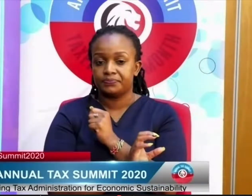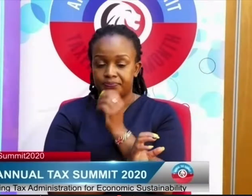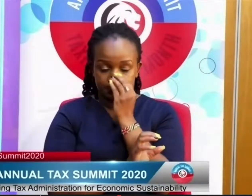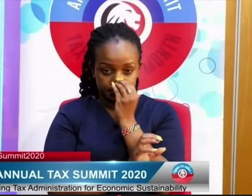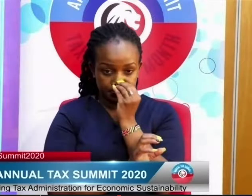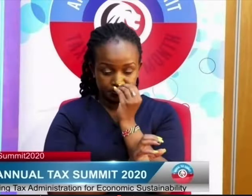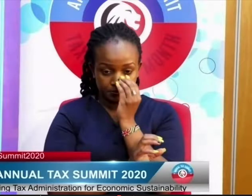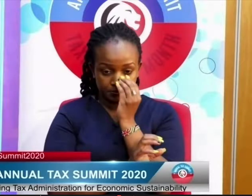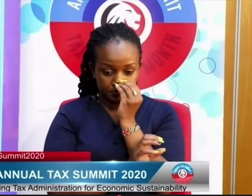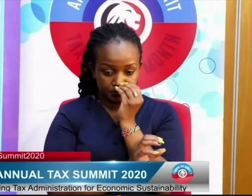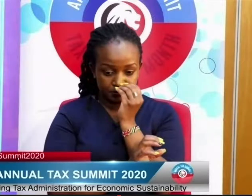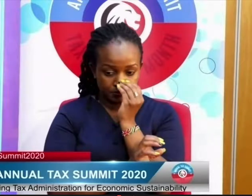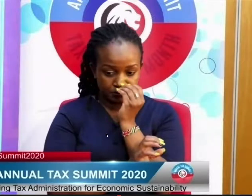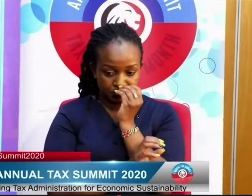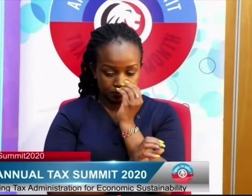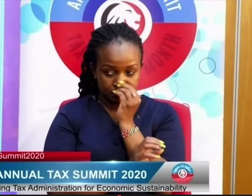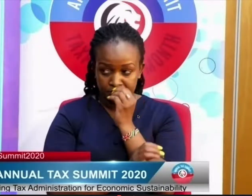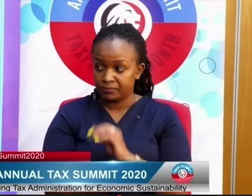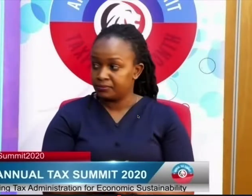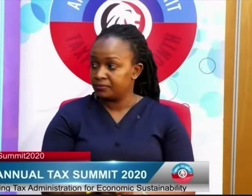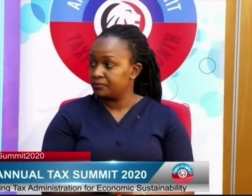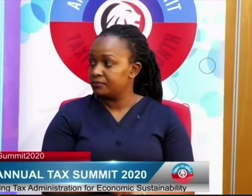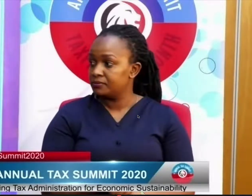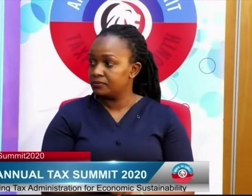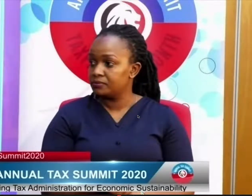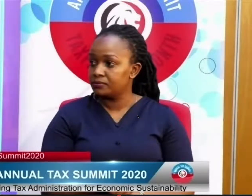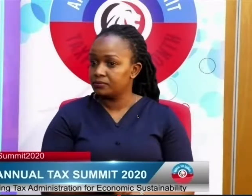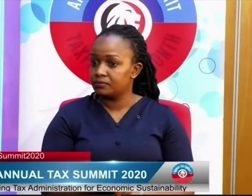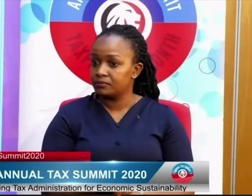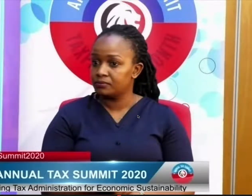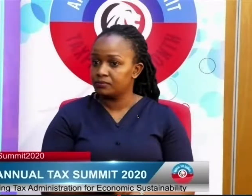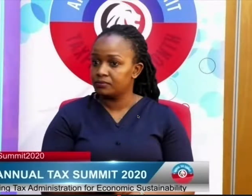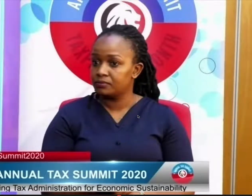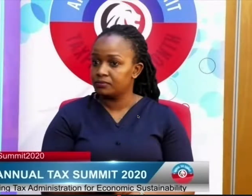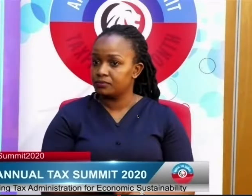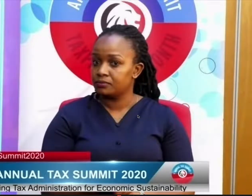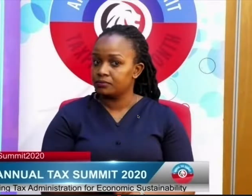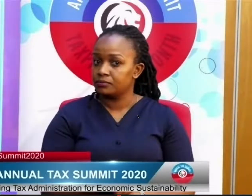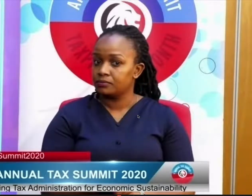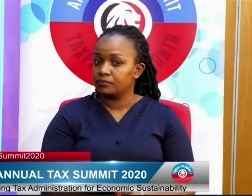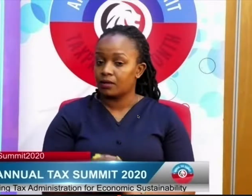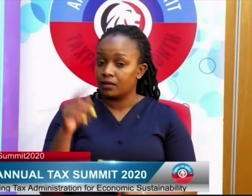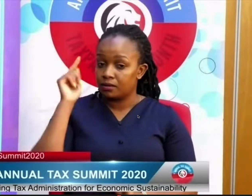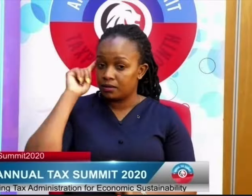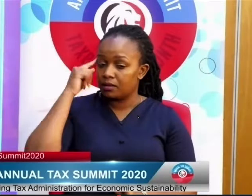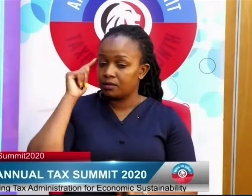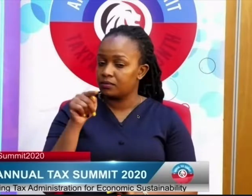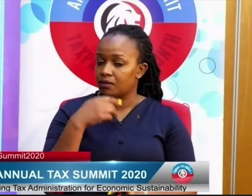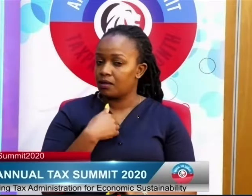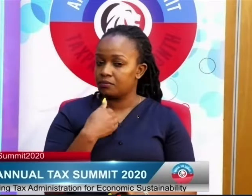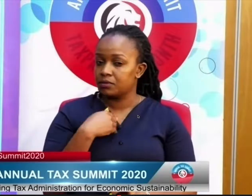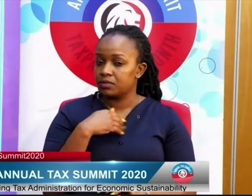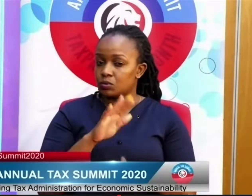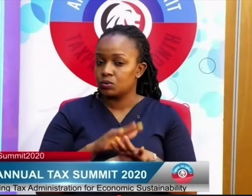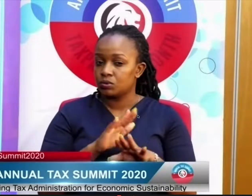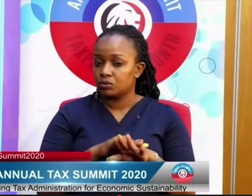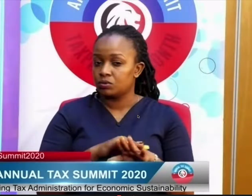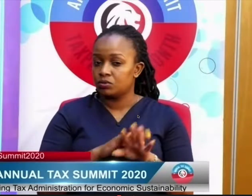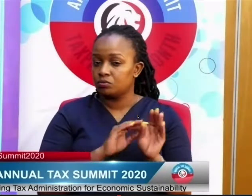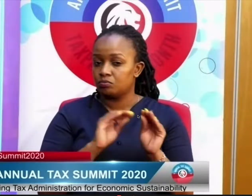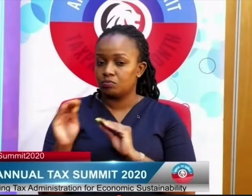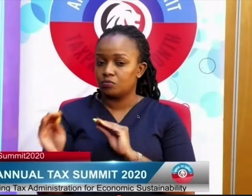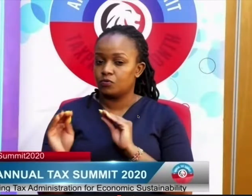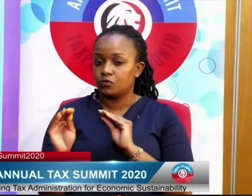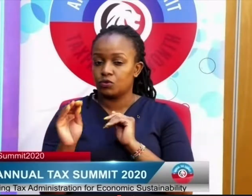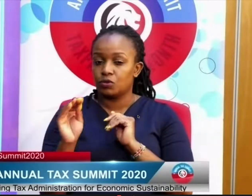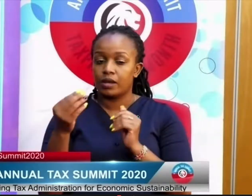Albeit, I think God has been very kind to us in Nigeria. We have recorded about